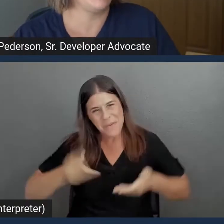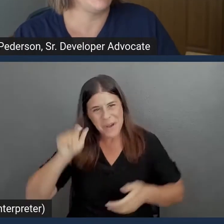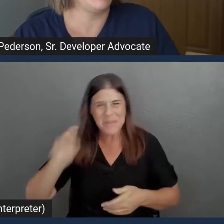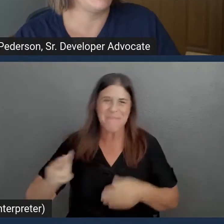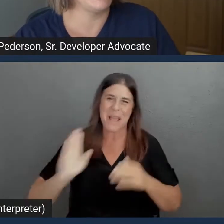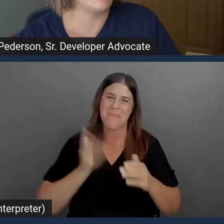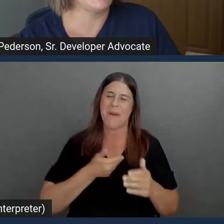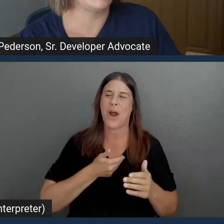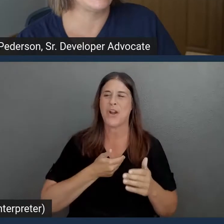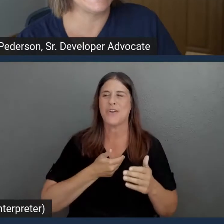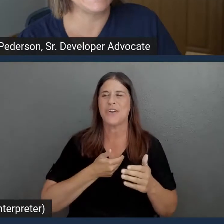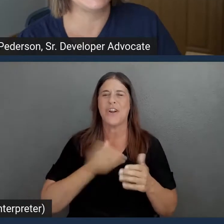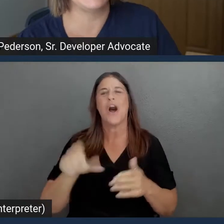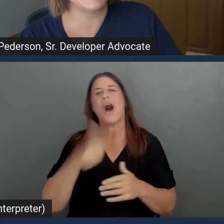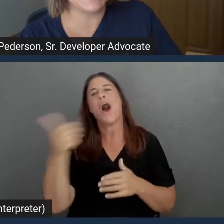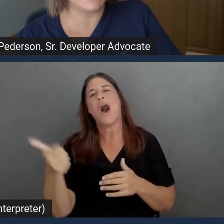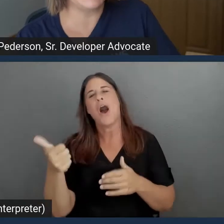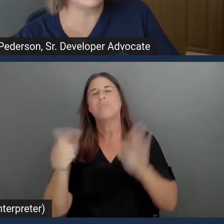our